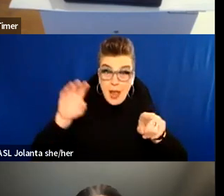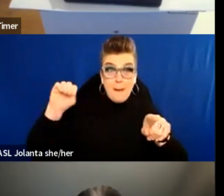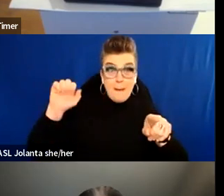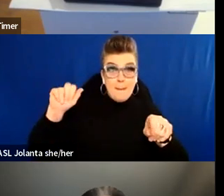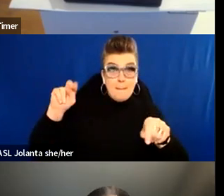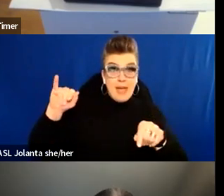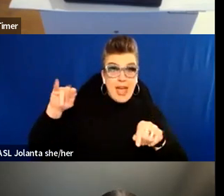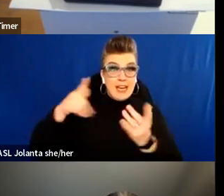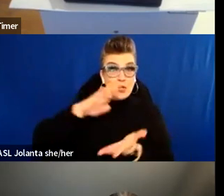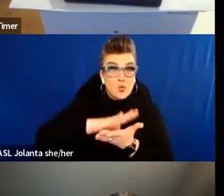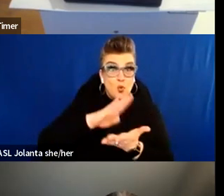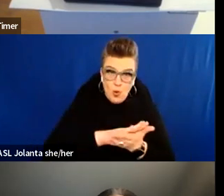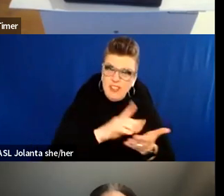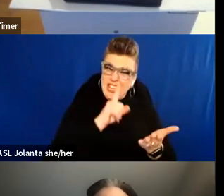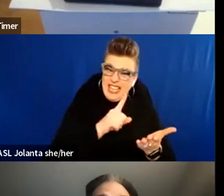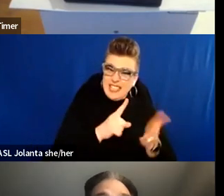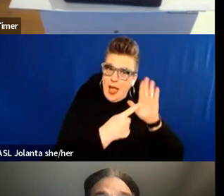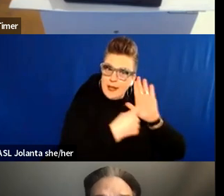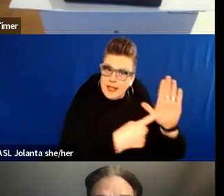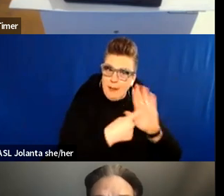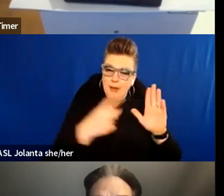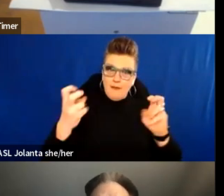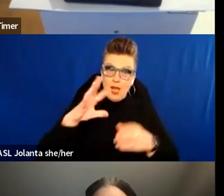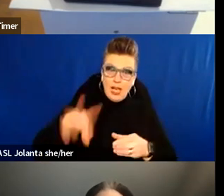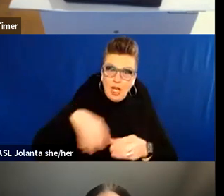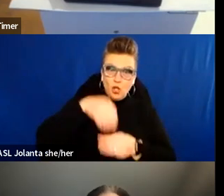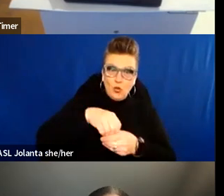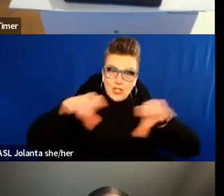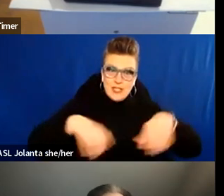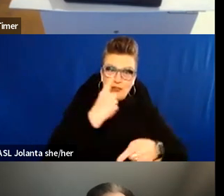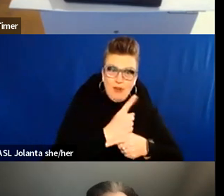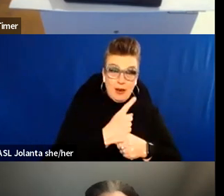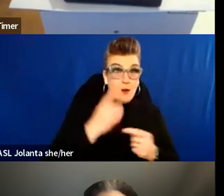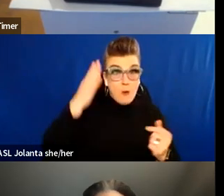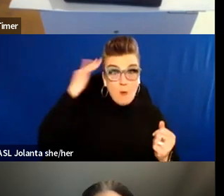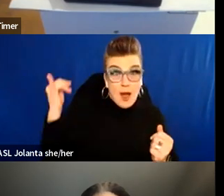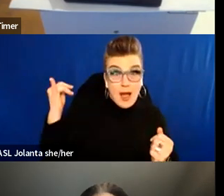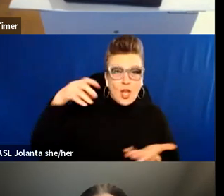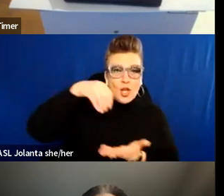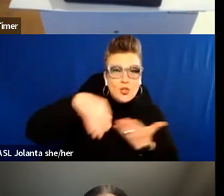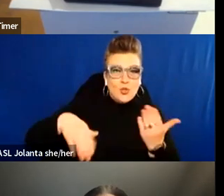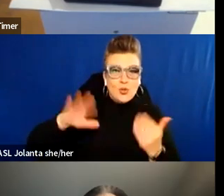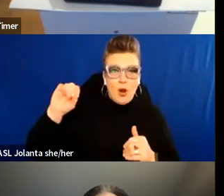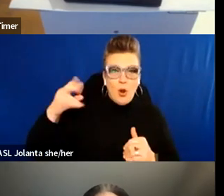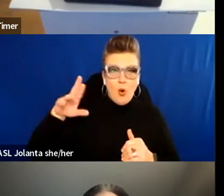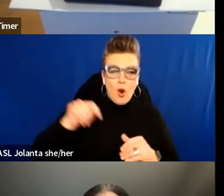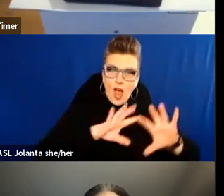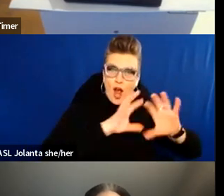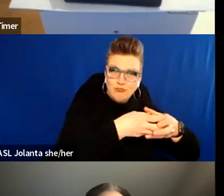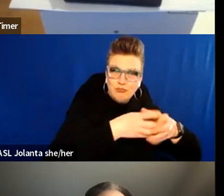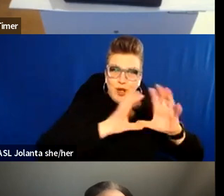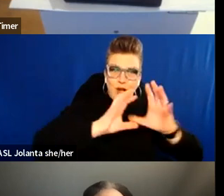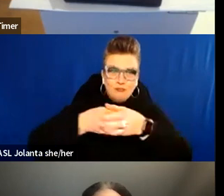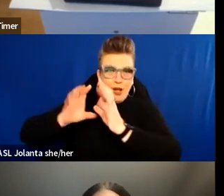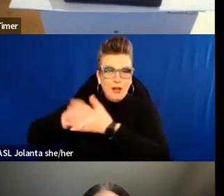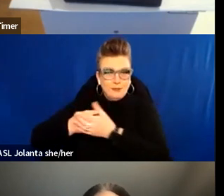of this model and why it has gone right is student cohorting these students grow up together from early years and they learn to